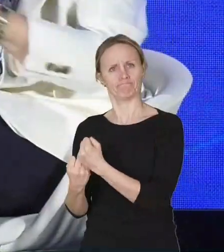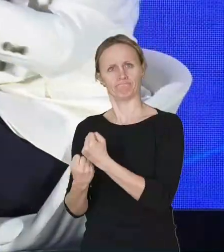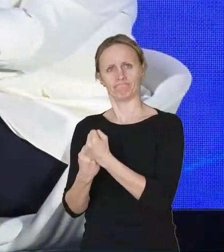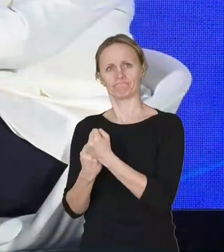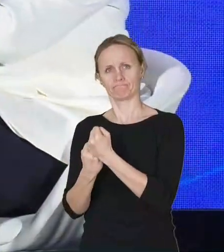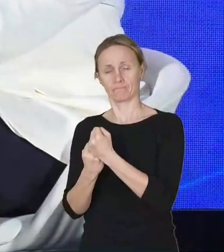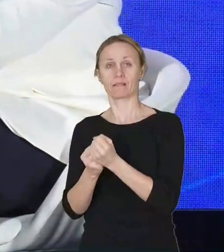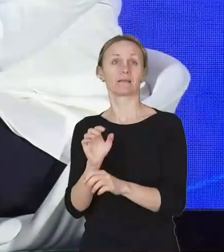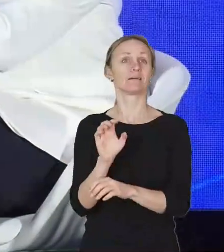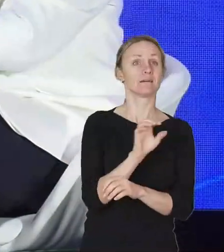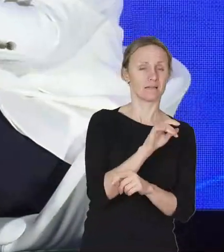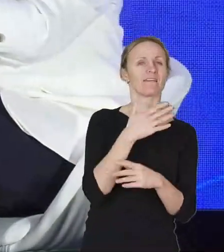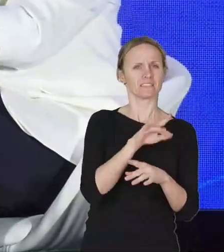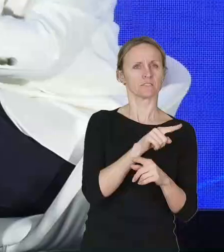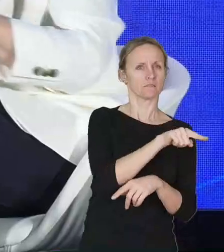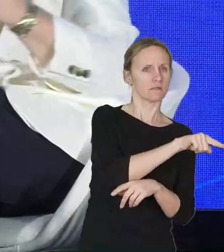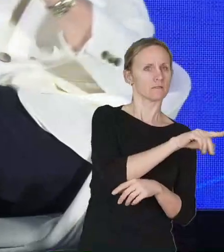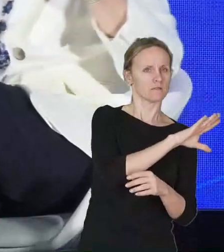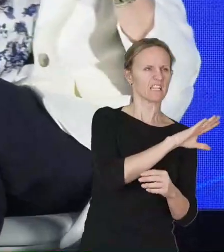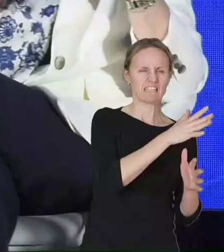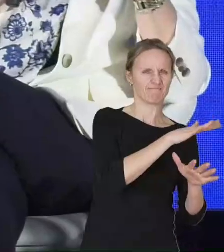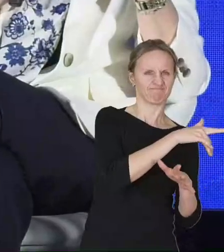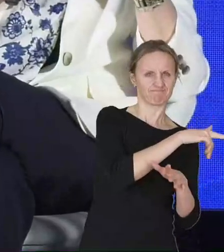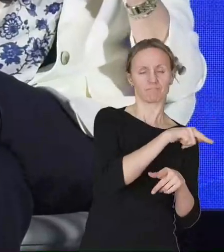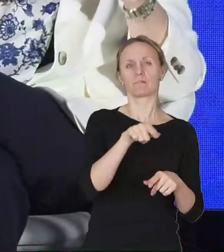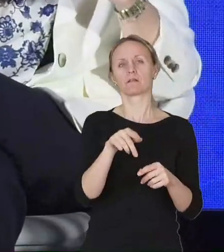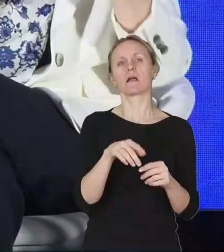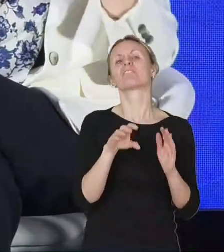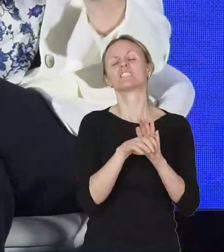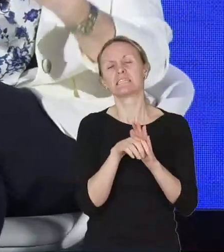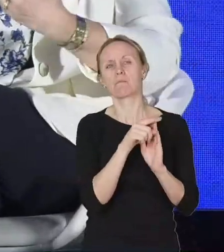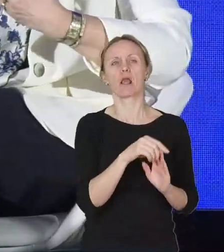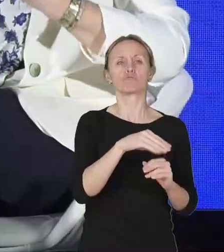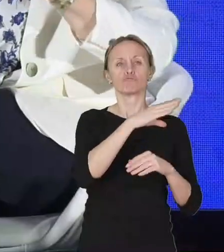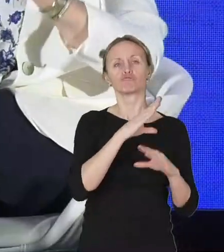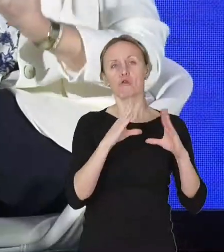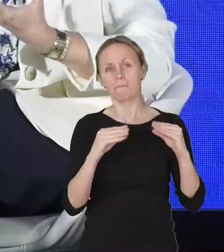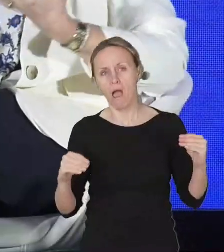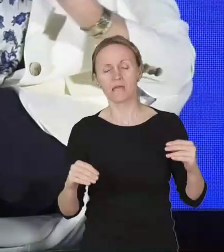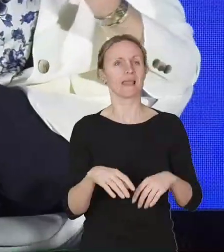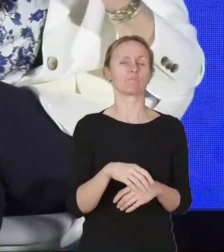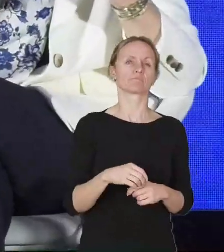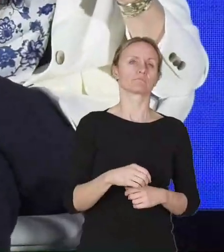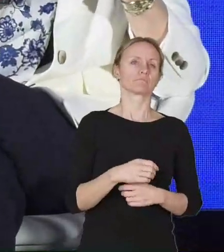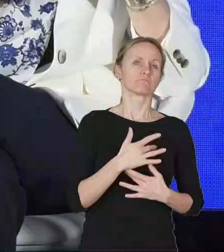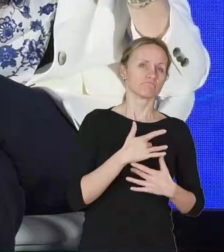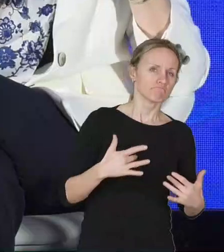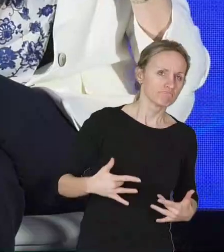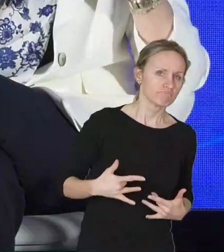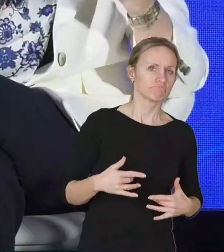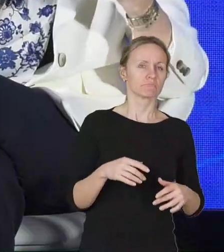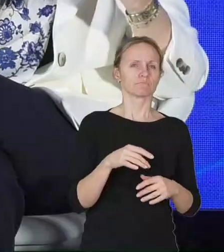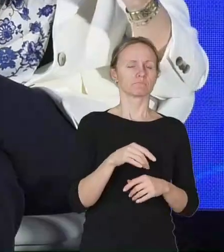centralized, like Romania, Bulgaria, Hungary, benefited from this prioritization and smart specialization